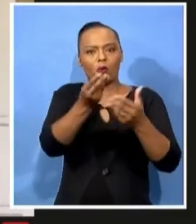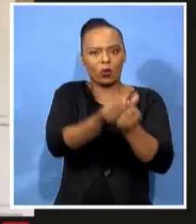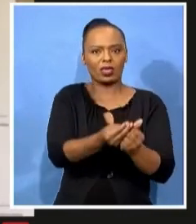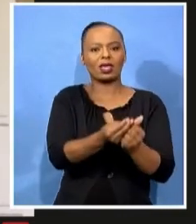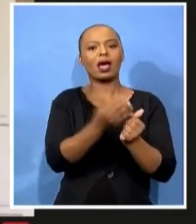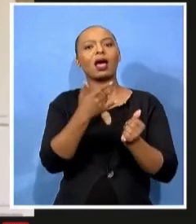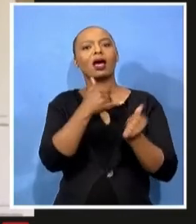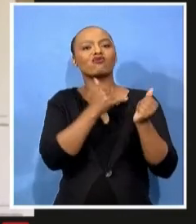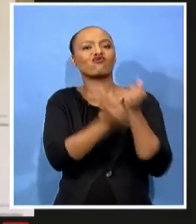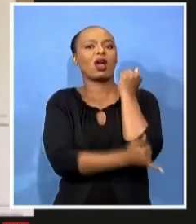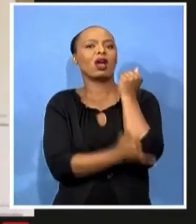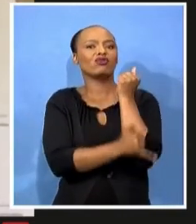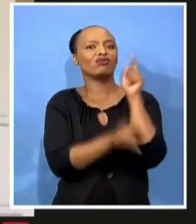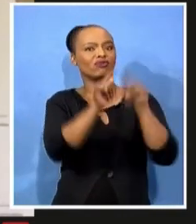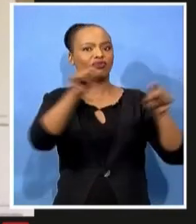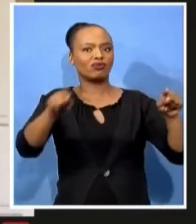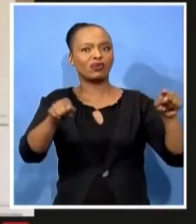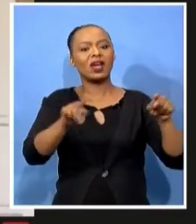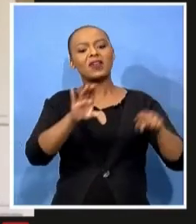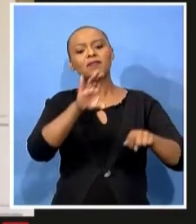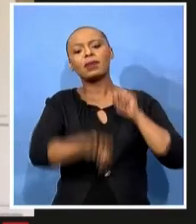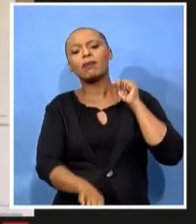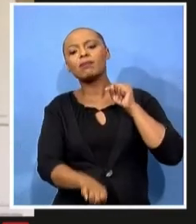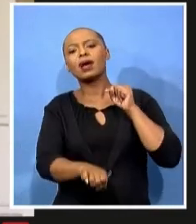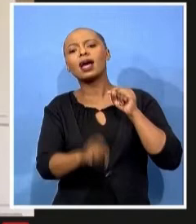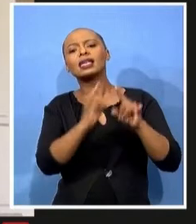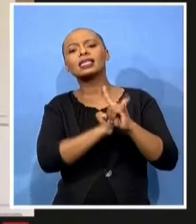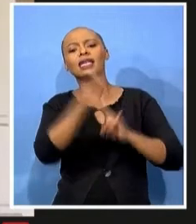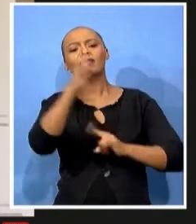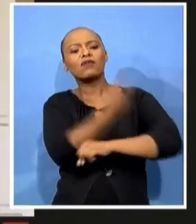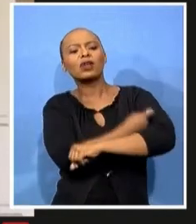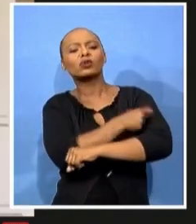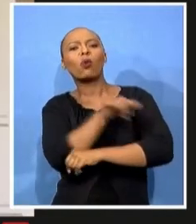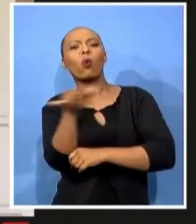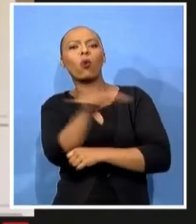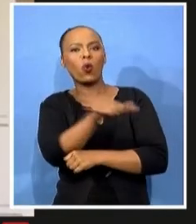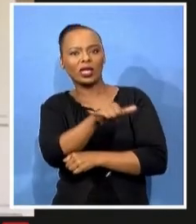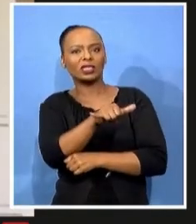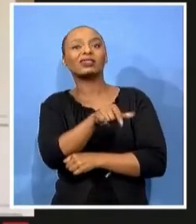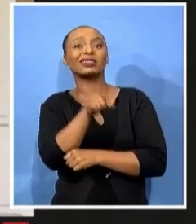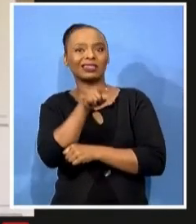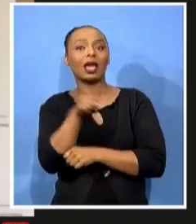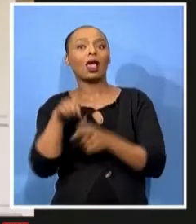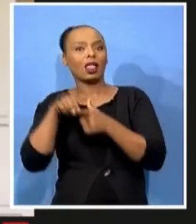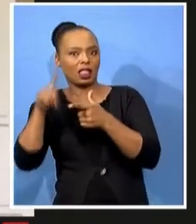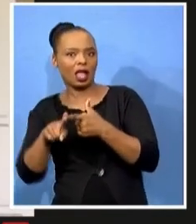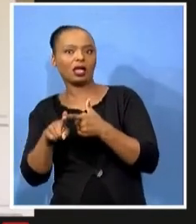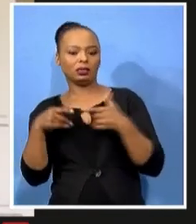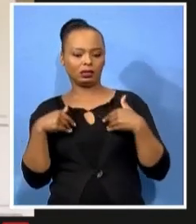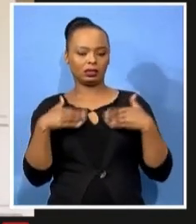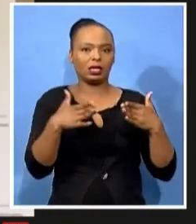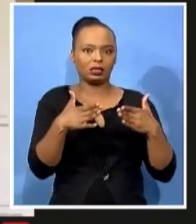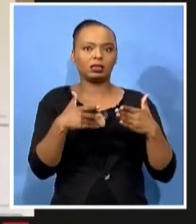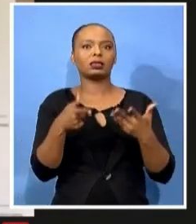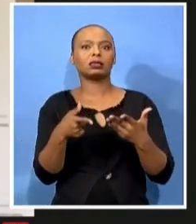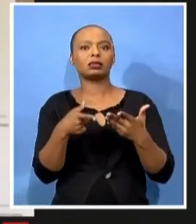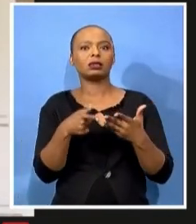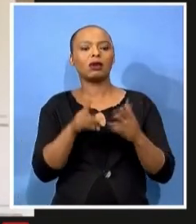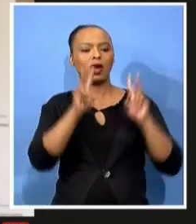successful vaccines would be, and then we would then start following the issues from there. So we have